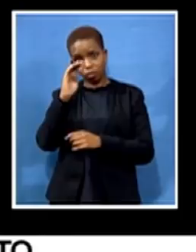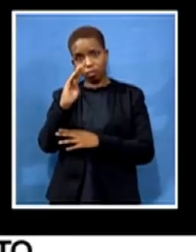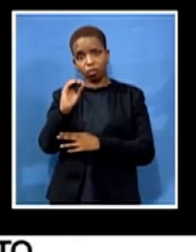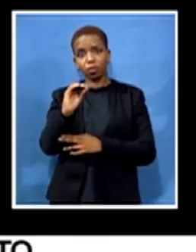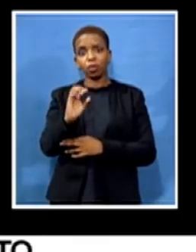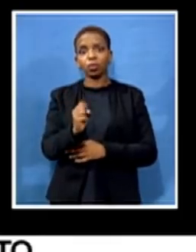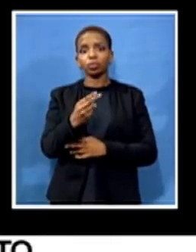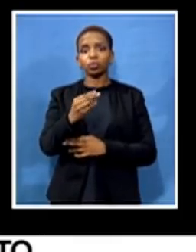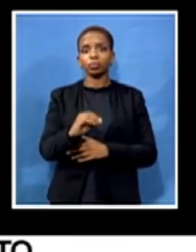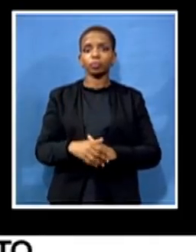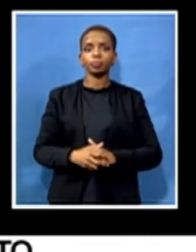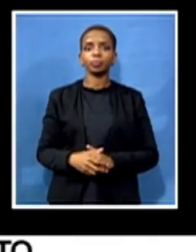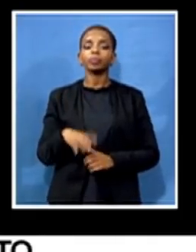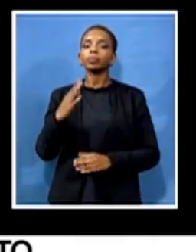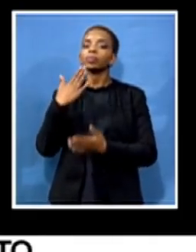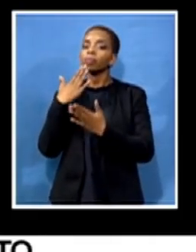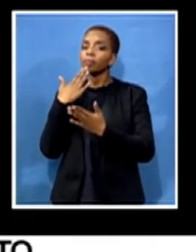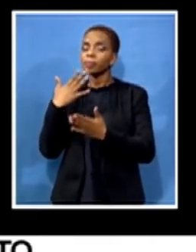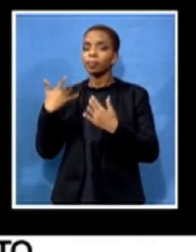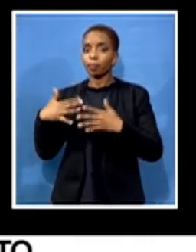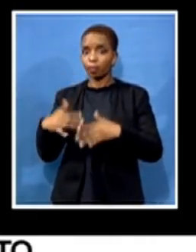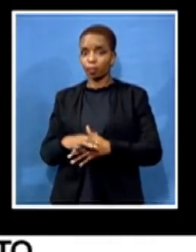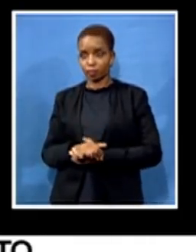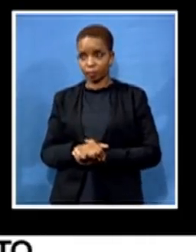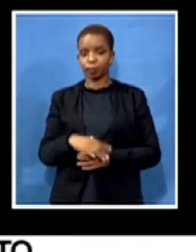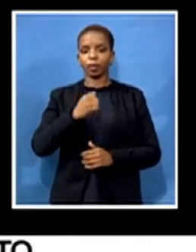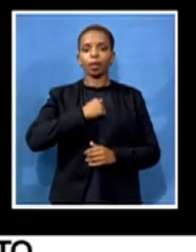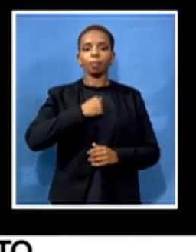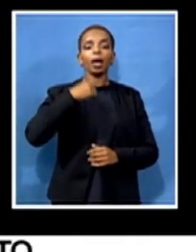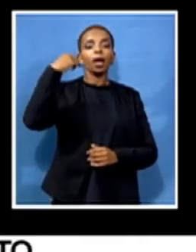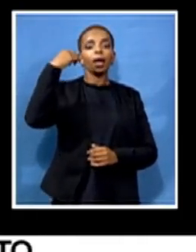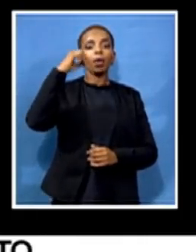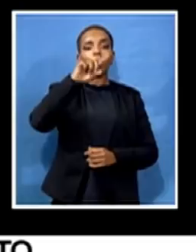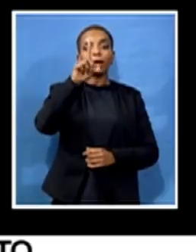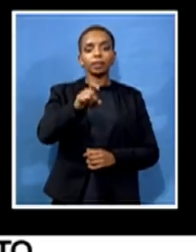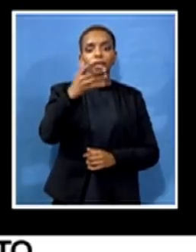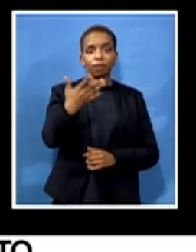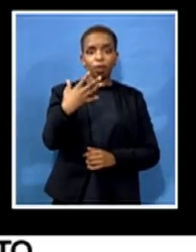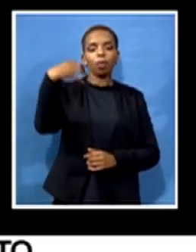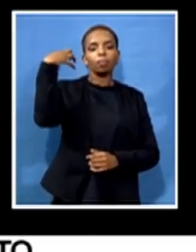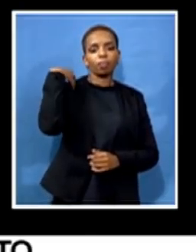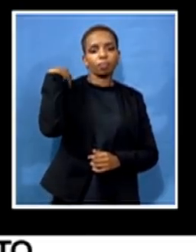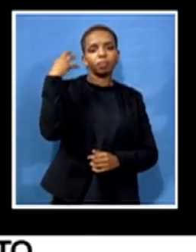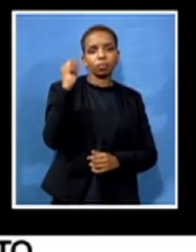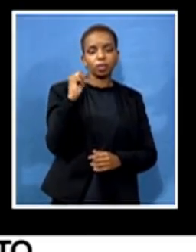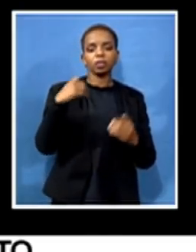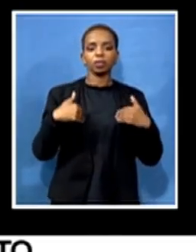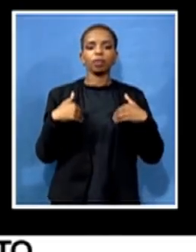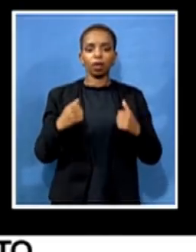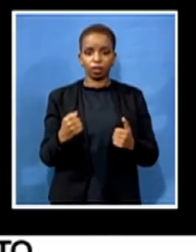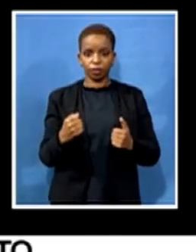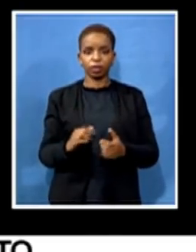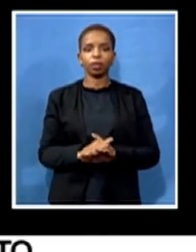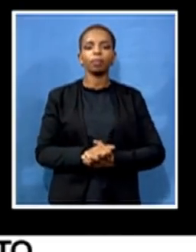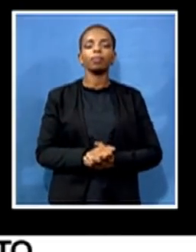is also to the Minister of Health. So can the next person go? Yes, we can go. Honorable Labuskaghni.